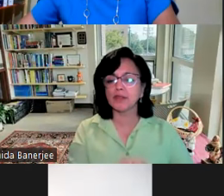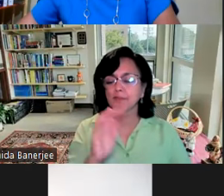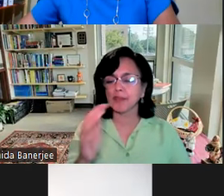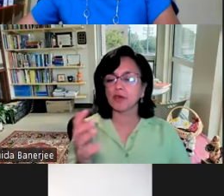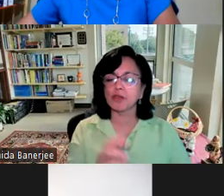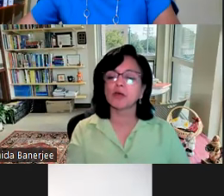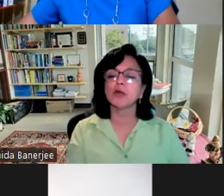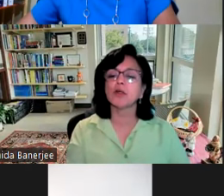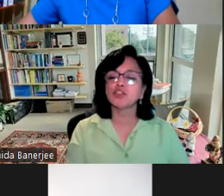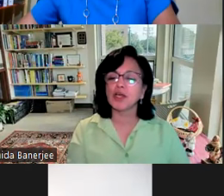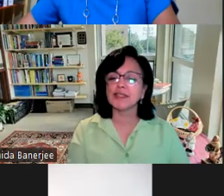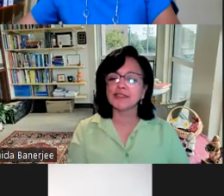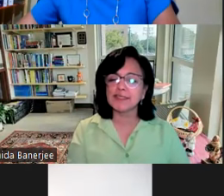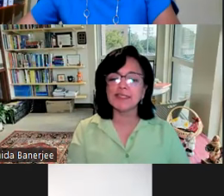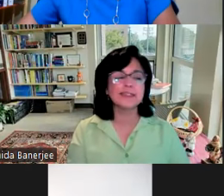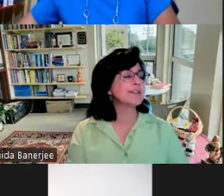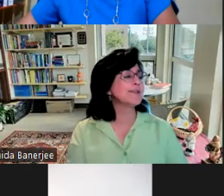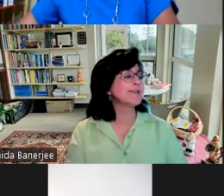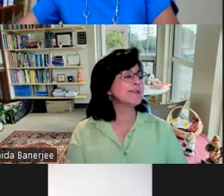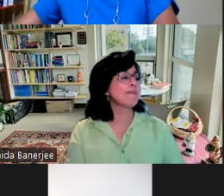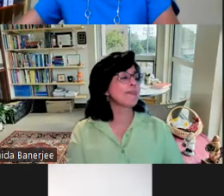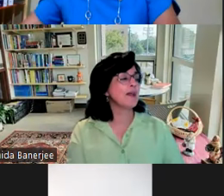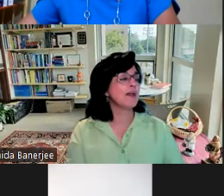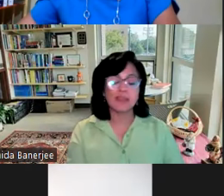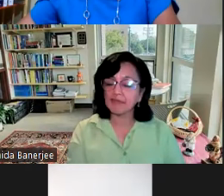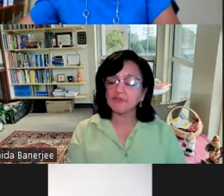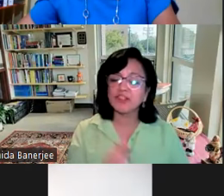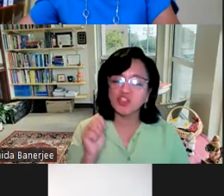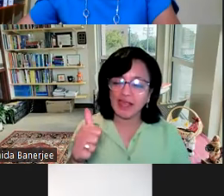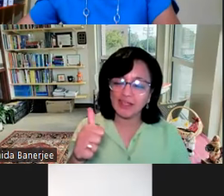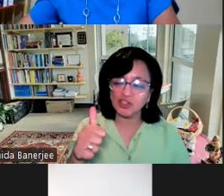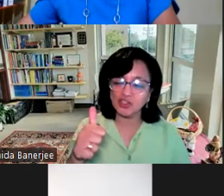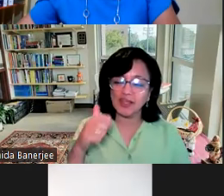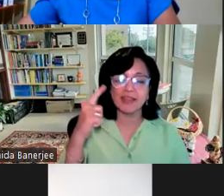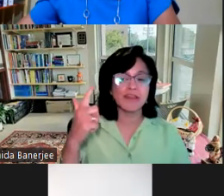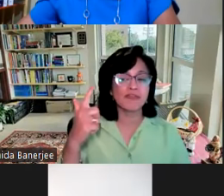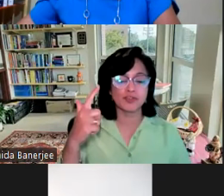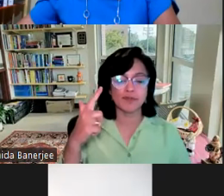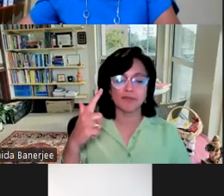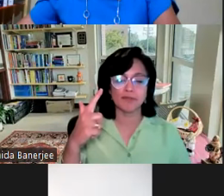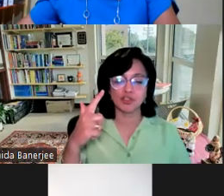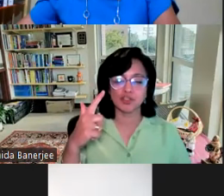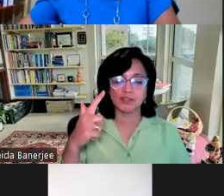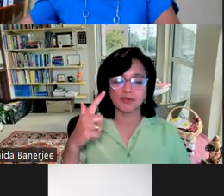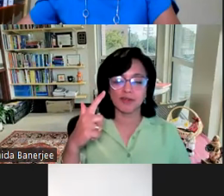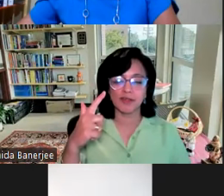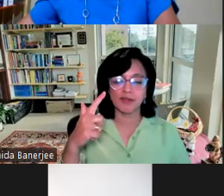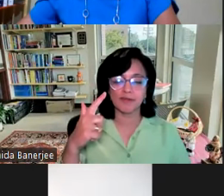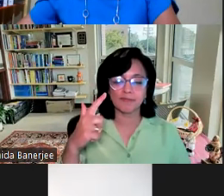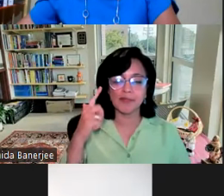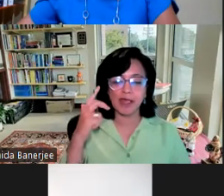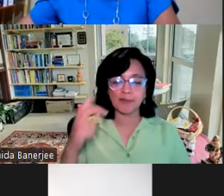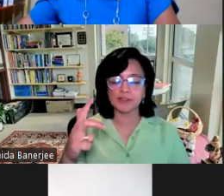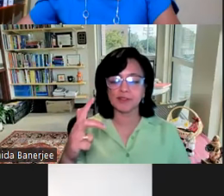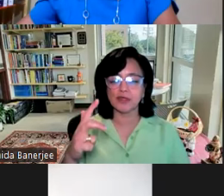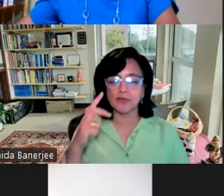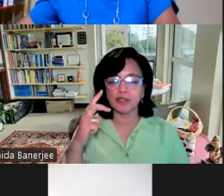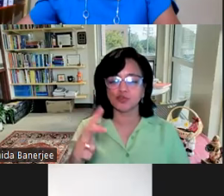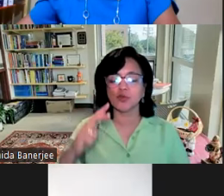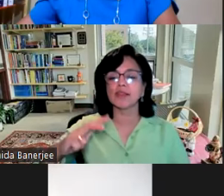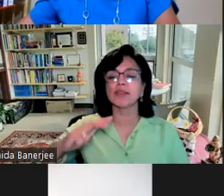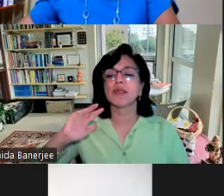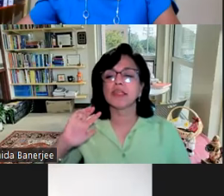many, depending on the child's needs. They have to be challenging and they've got to be ambitious. Okay. Absolutely.